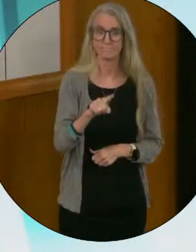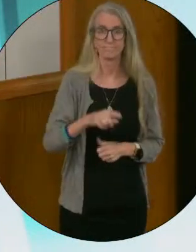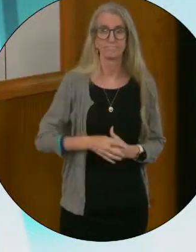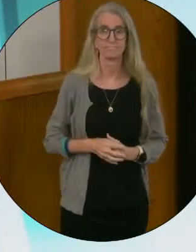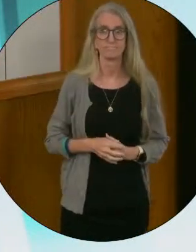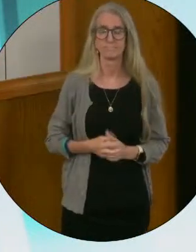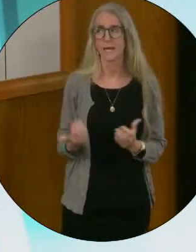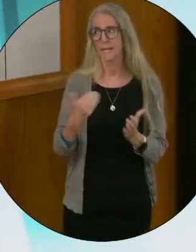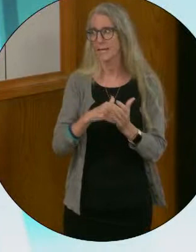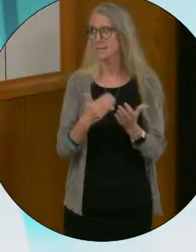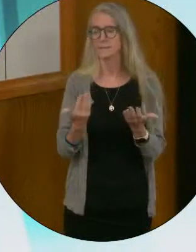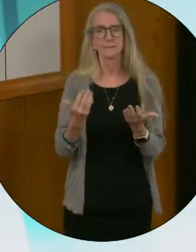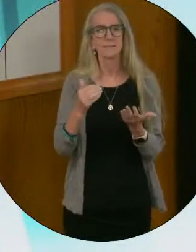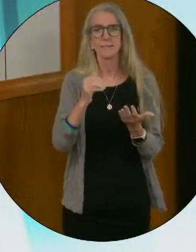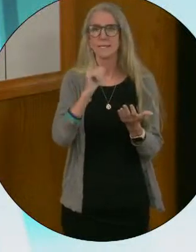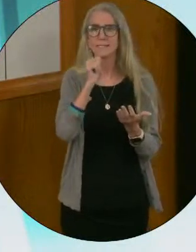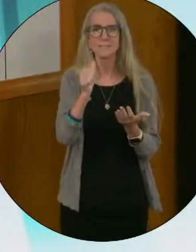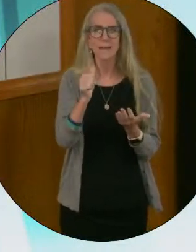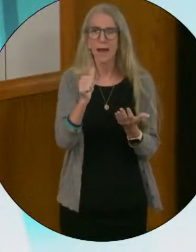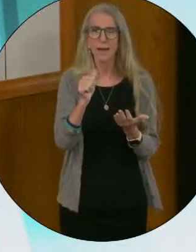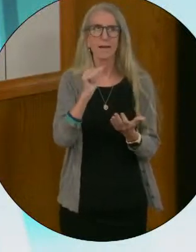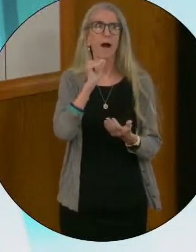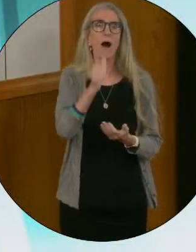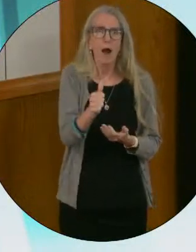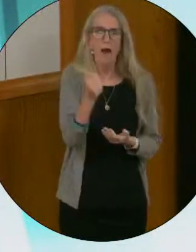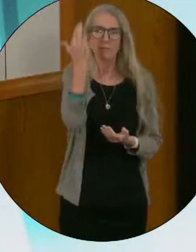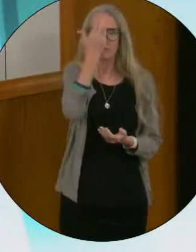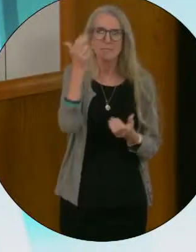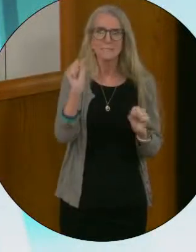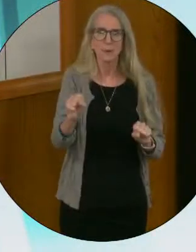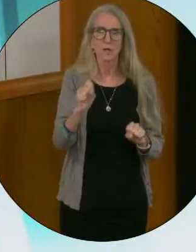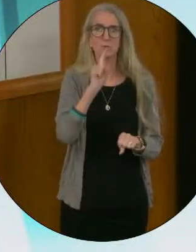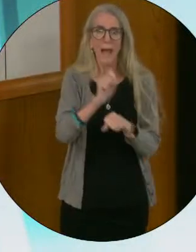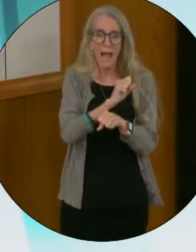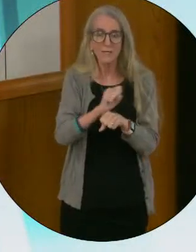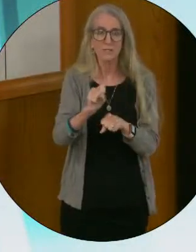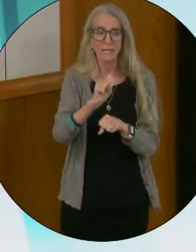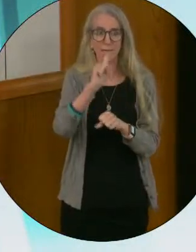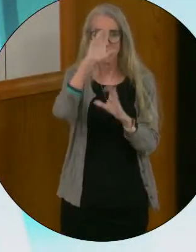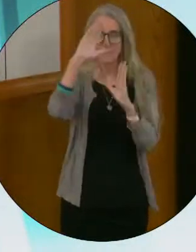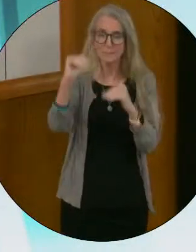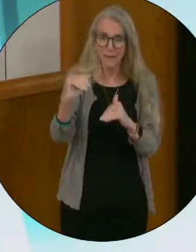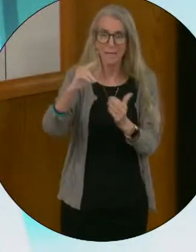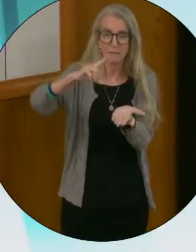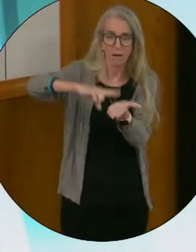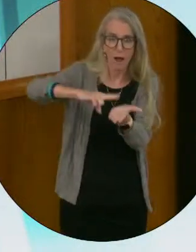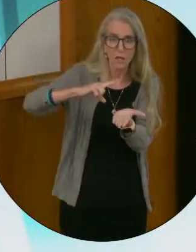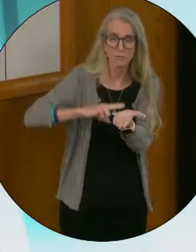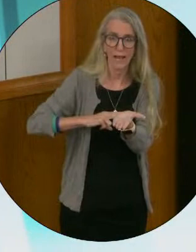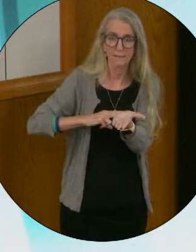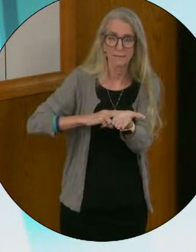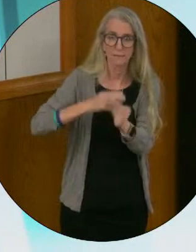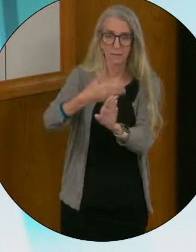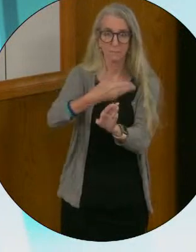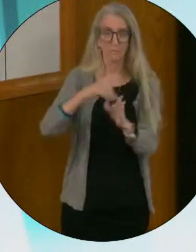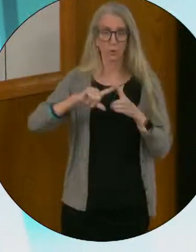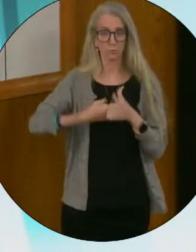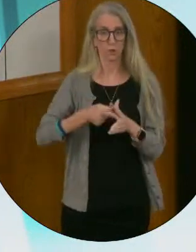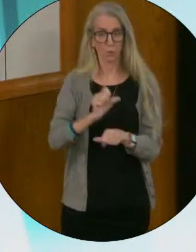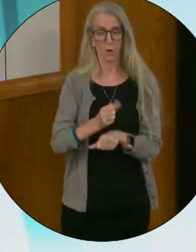Again, it's not unreasonable to actually expect a contract before you start